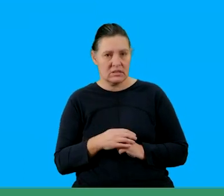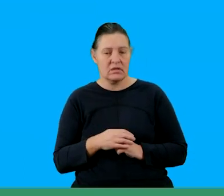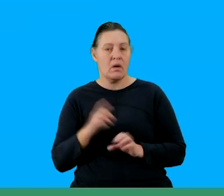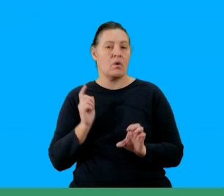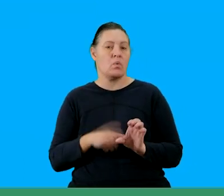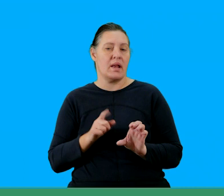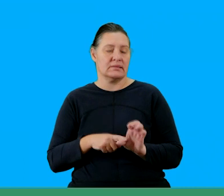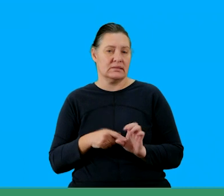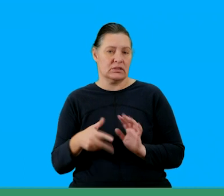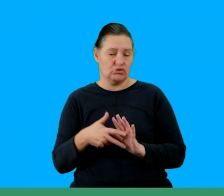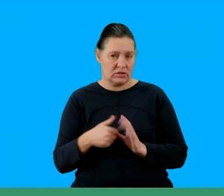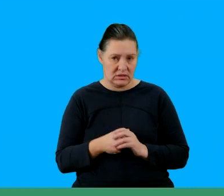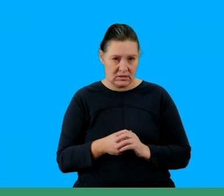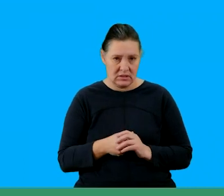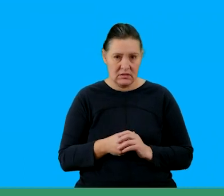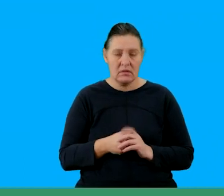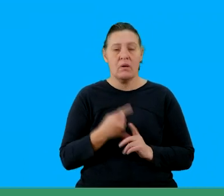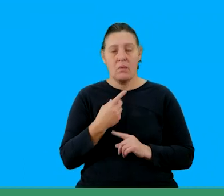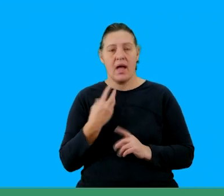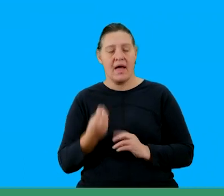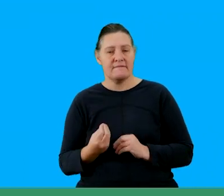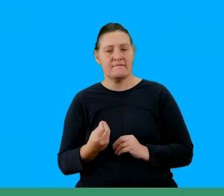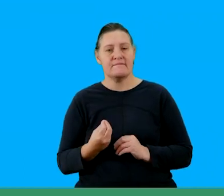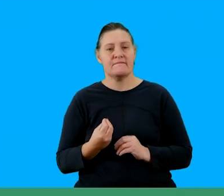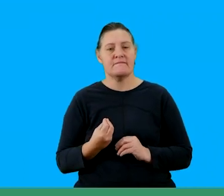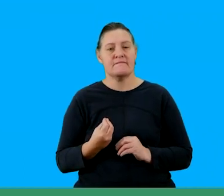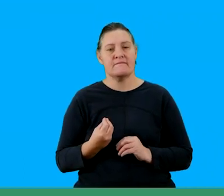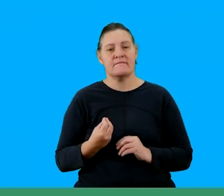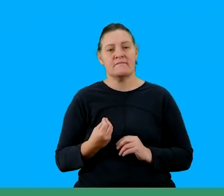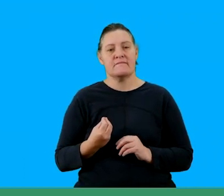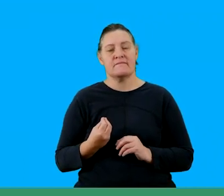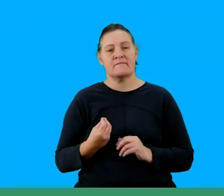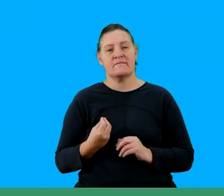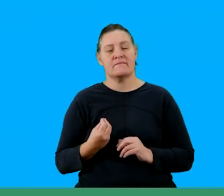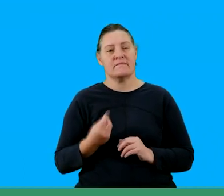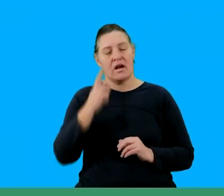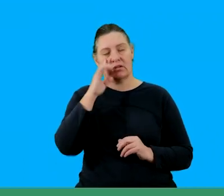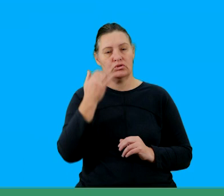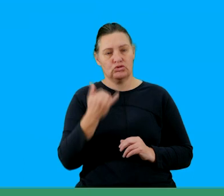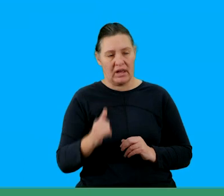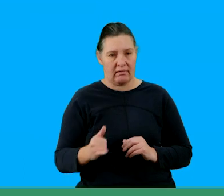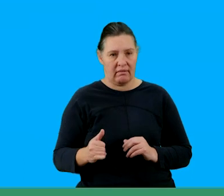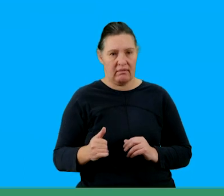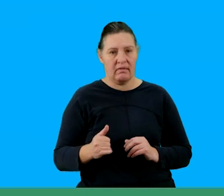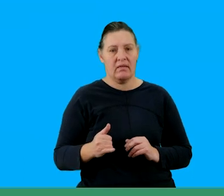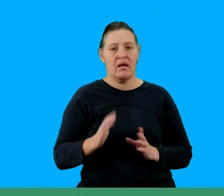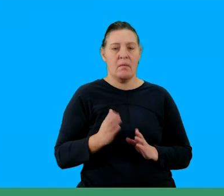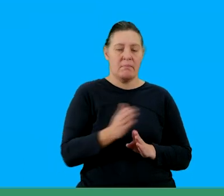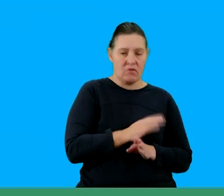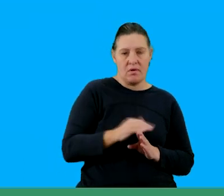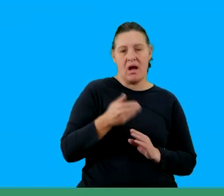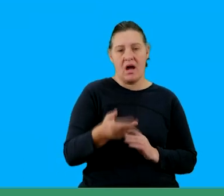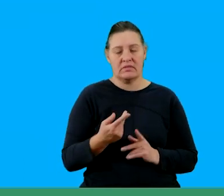one becomes quality assurance because of the checking during